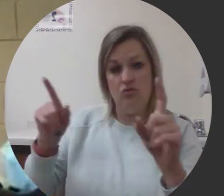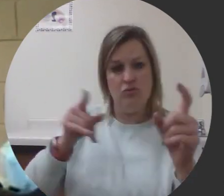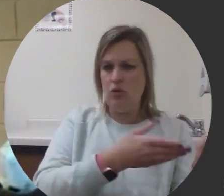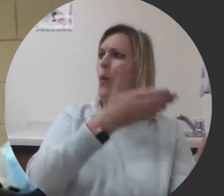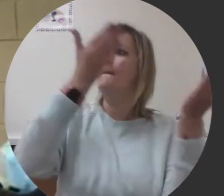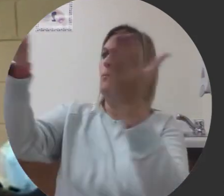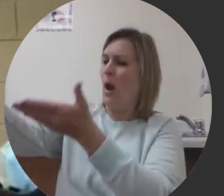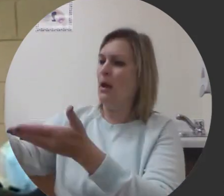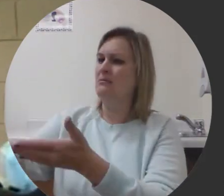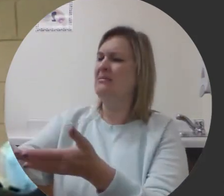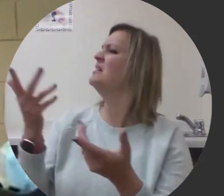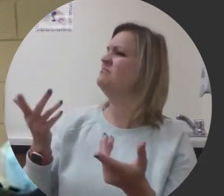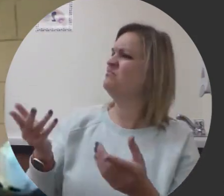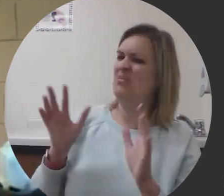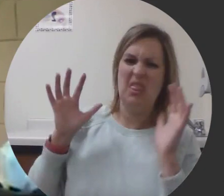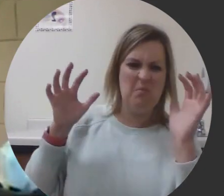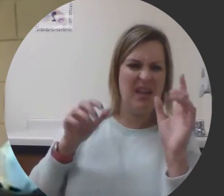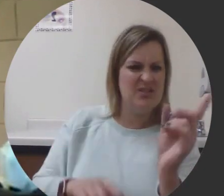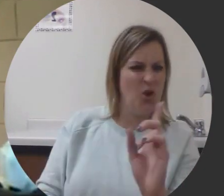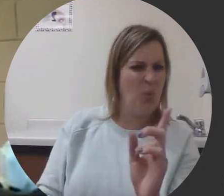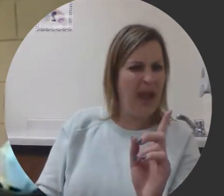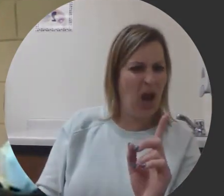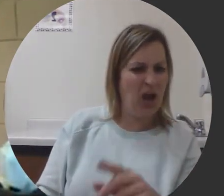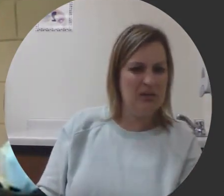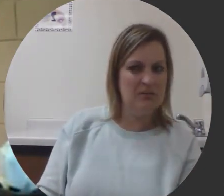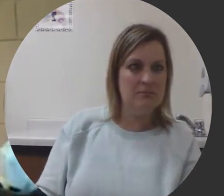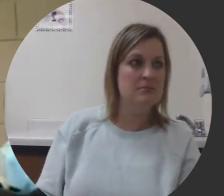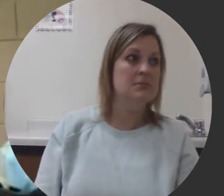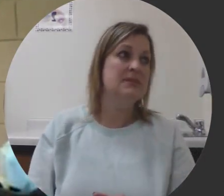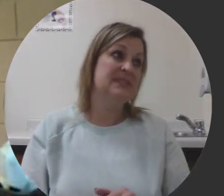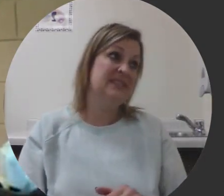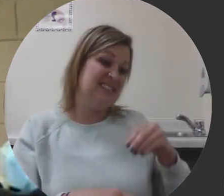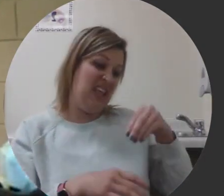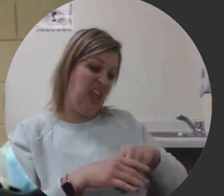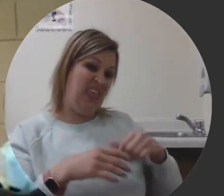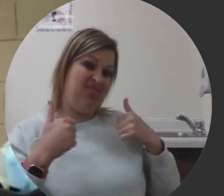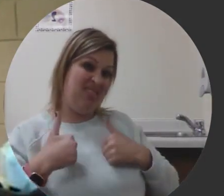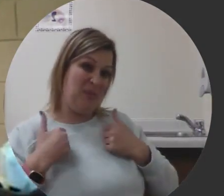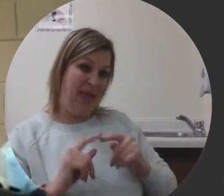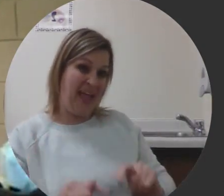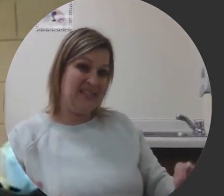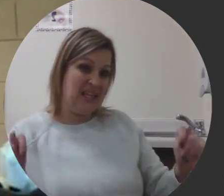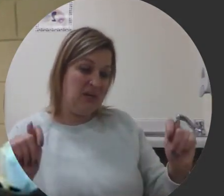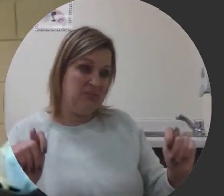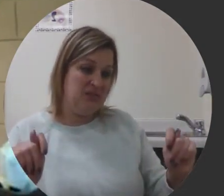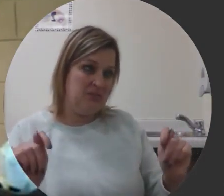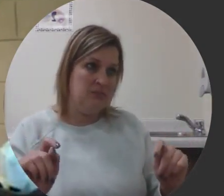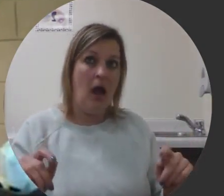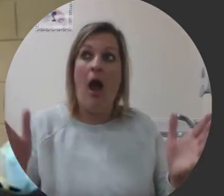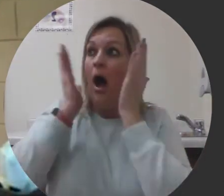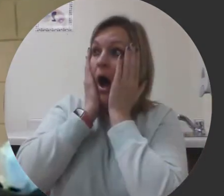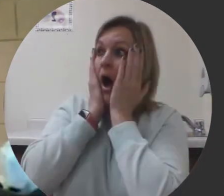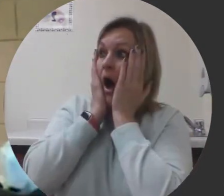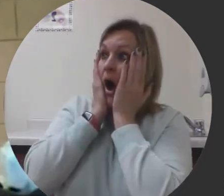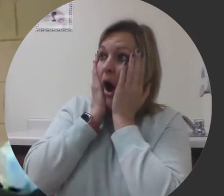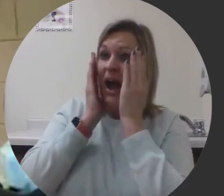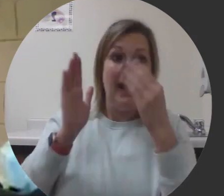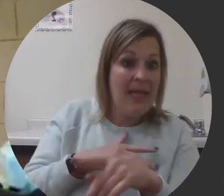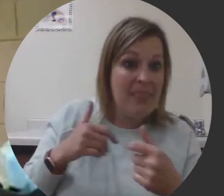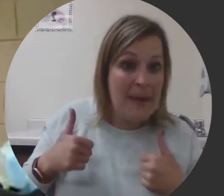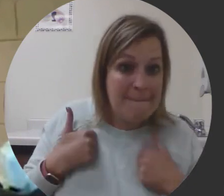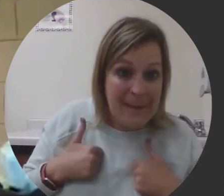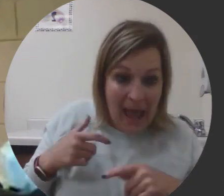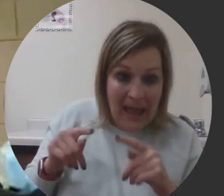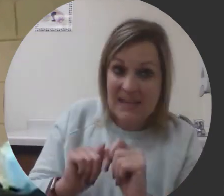it, anyway? In the bathtub, said Angus. In the bathtub, cried Mother. Oh, no. It's quite happy